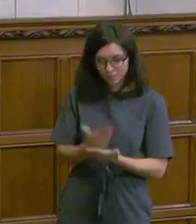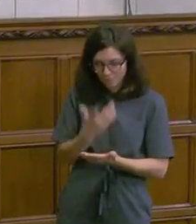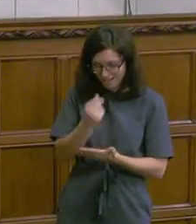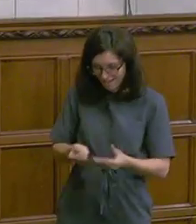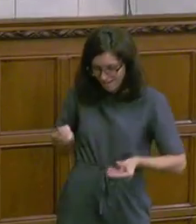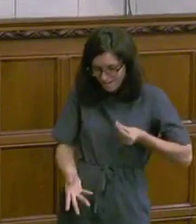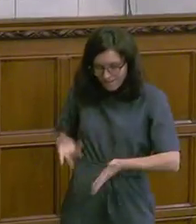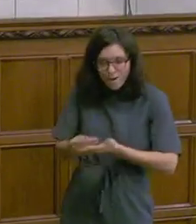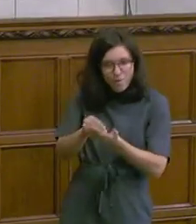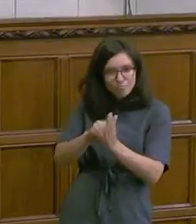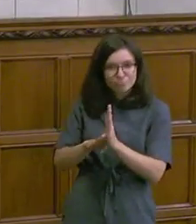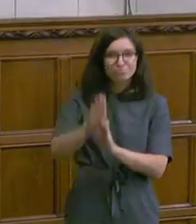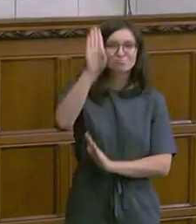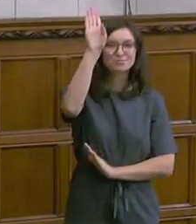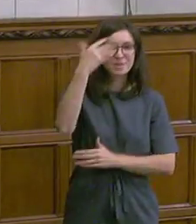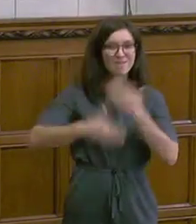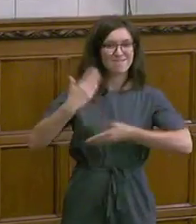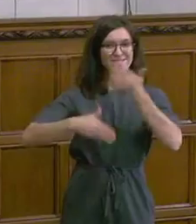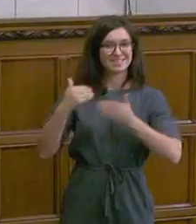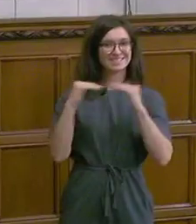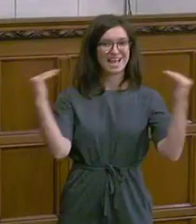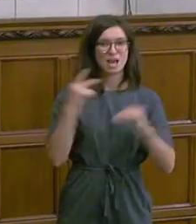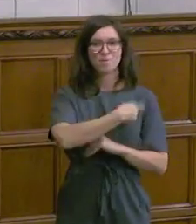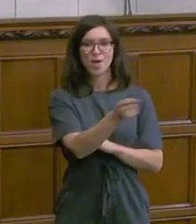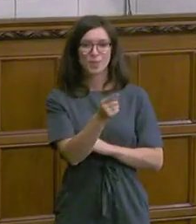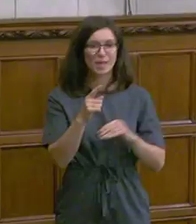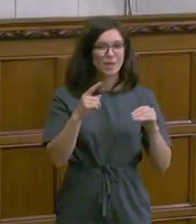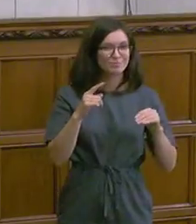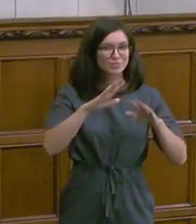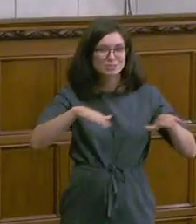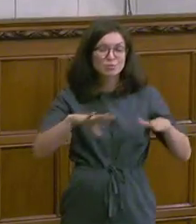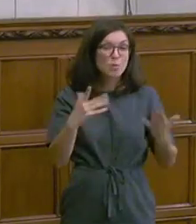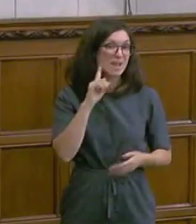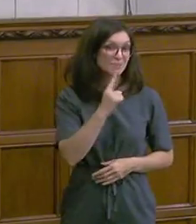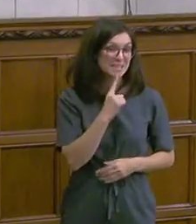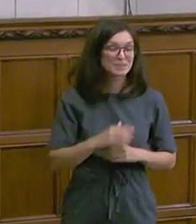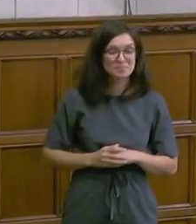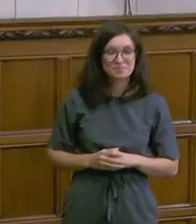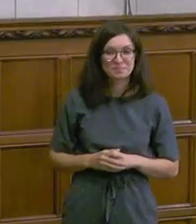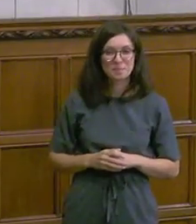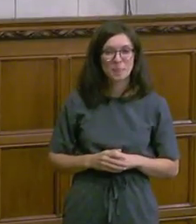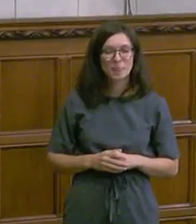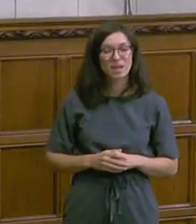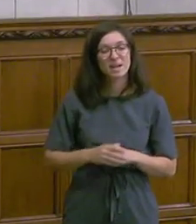progress that they could make in comparison with other children who are not deaf or hearing impaired. And Mr Stringer, that simply cannot be